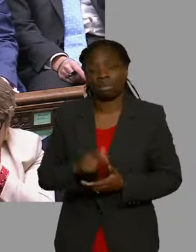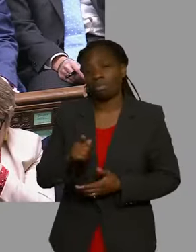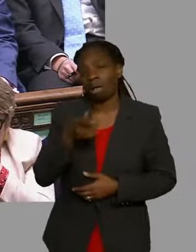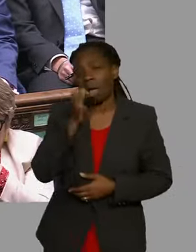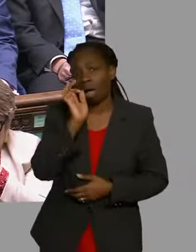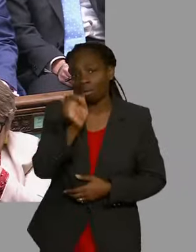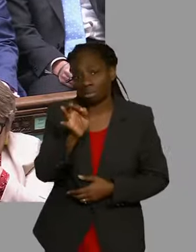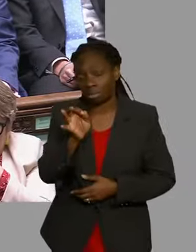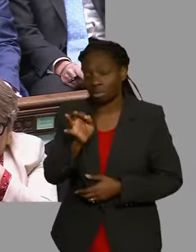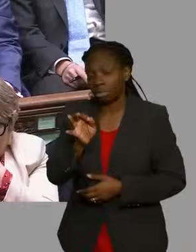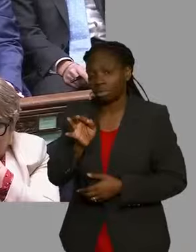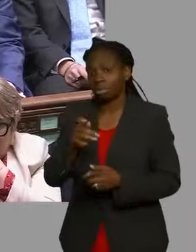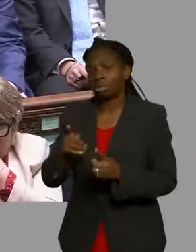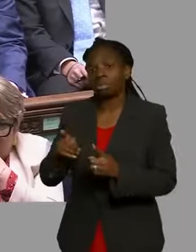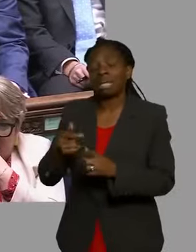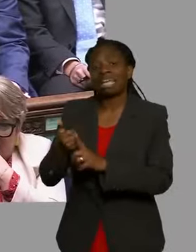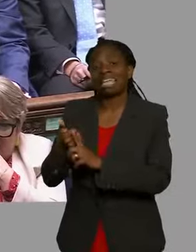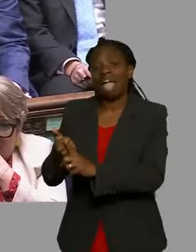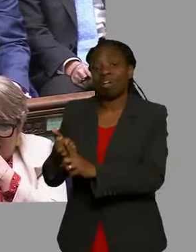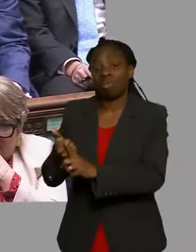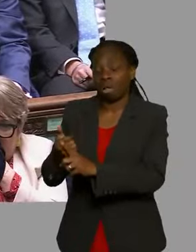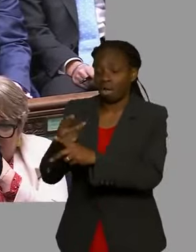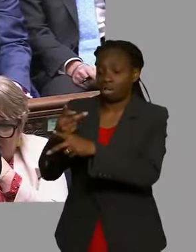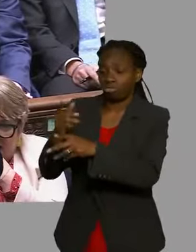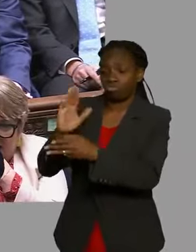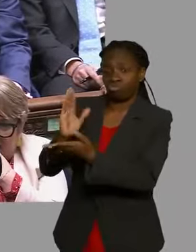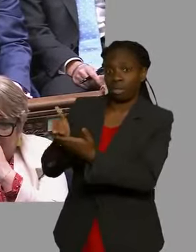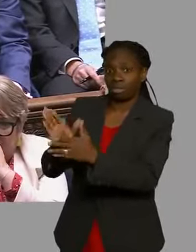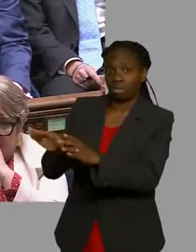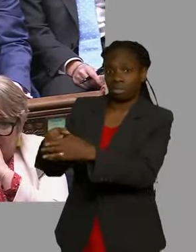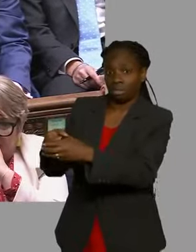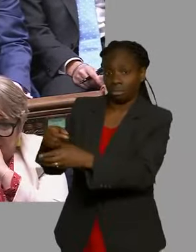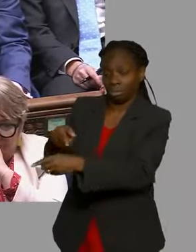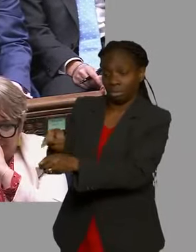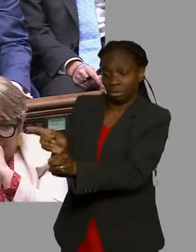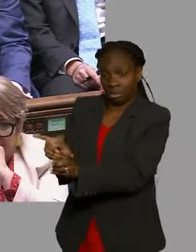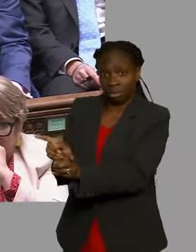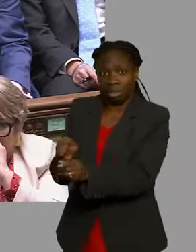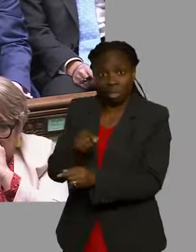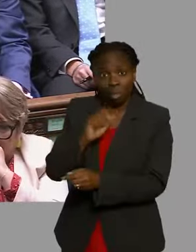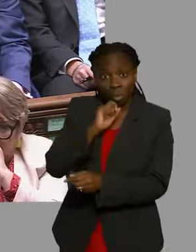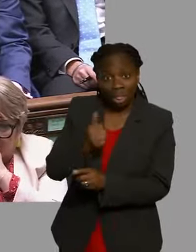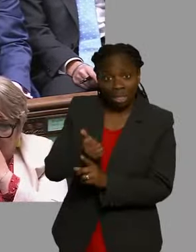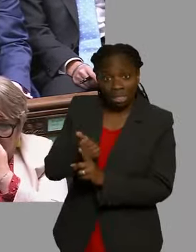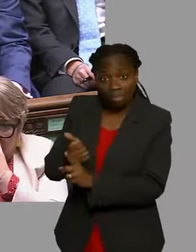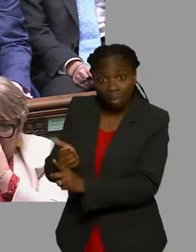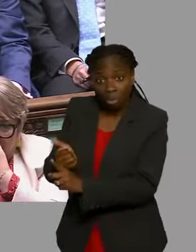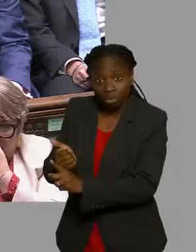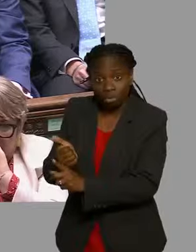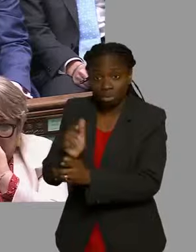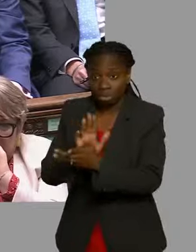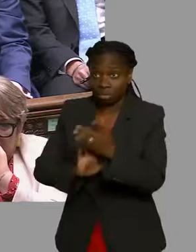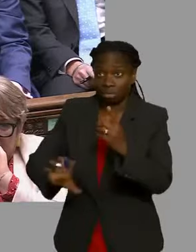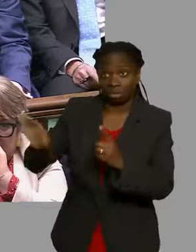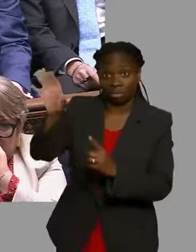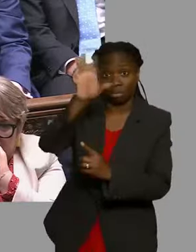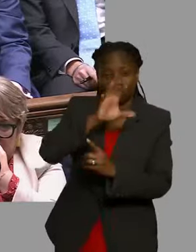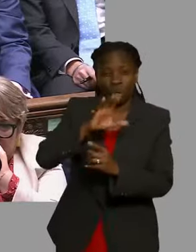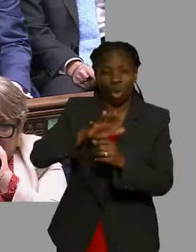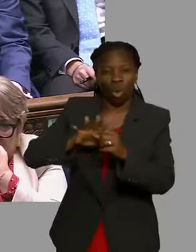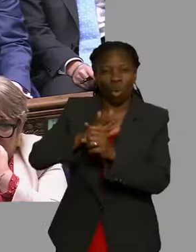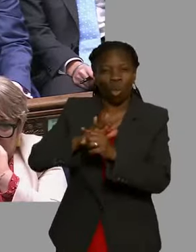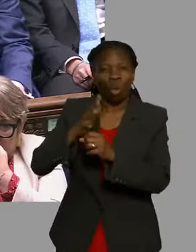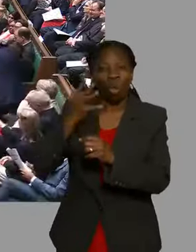Carers Covenant to make sure across government, across local authorities, we are supporting these young people with all the support